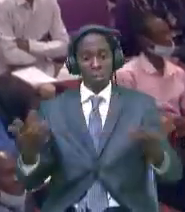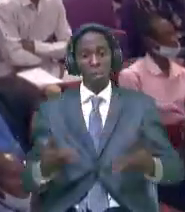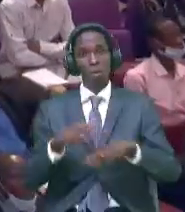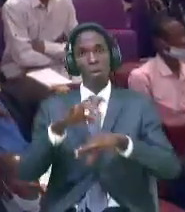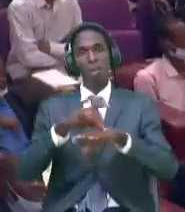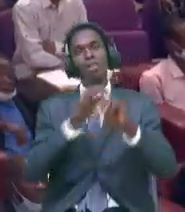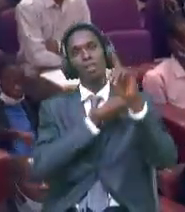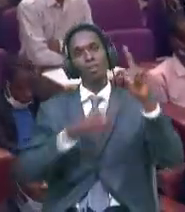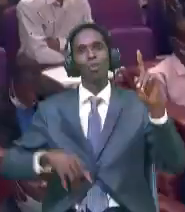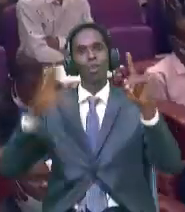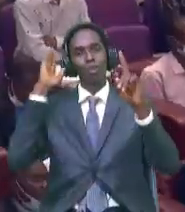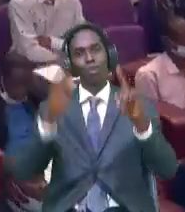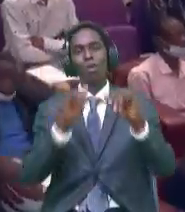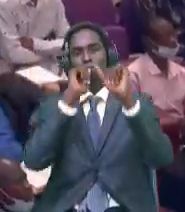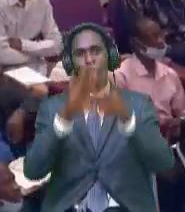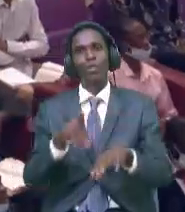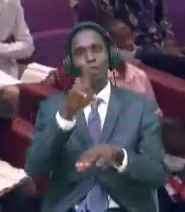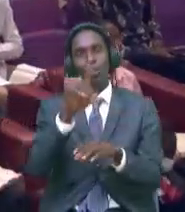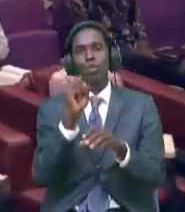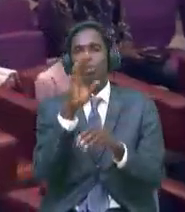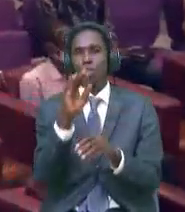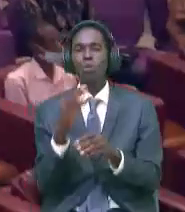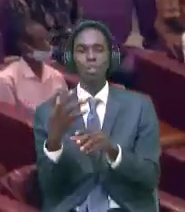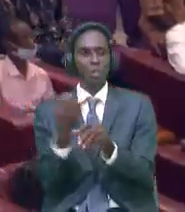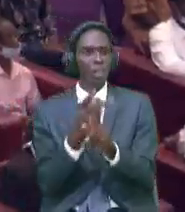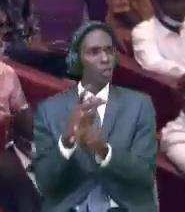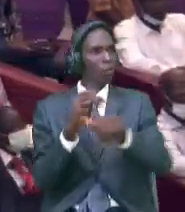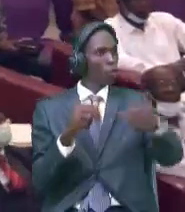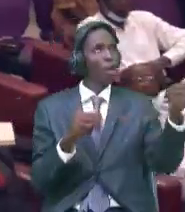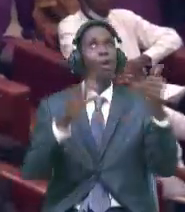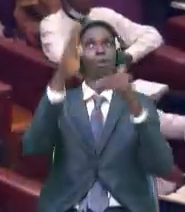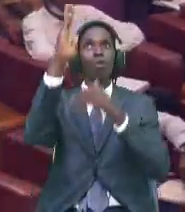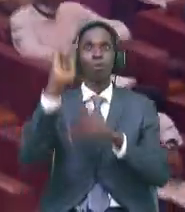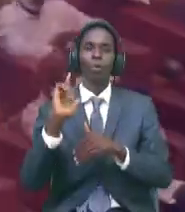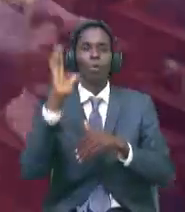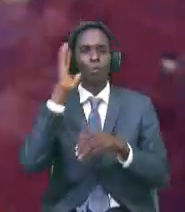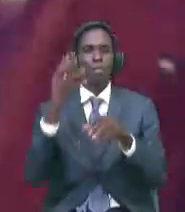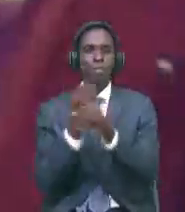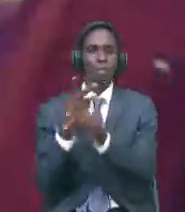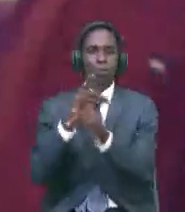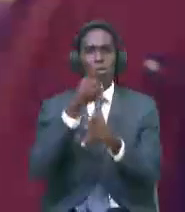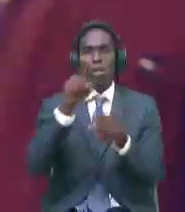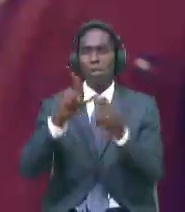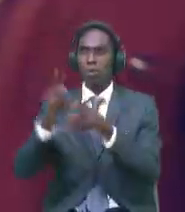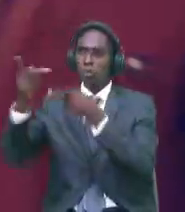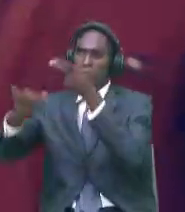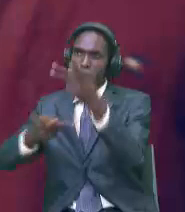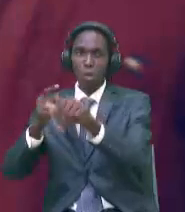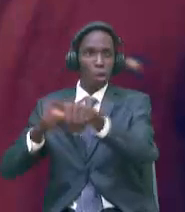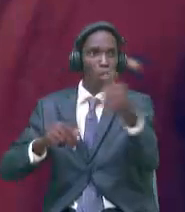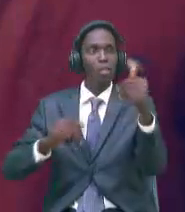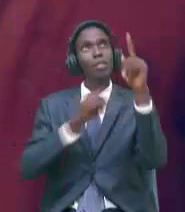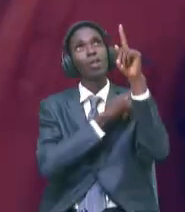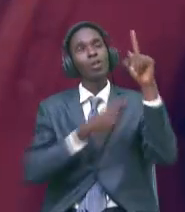Lord will reward you. As you take care of other people, the Lord will take care of you. As you visit other people, the Lord will support